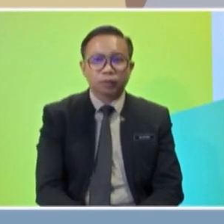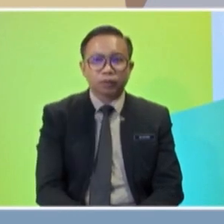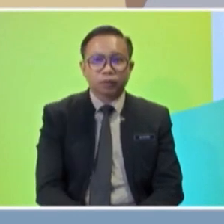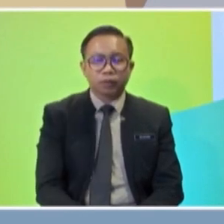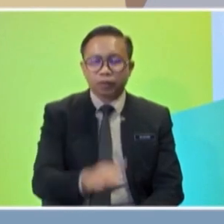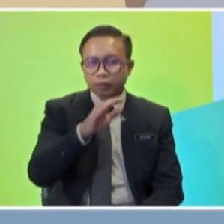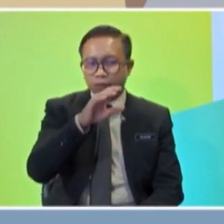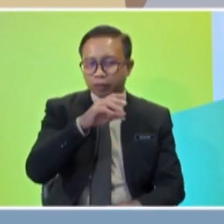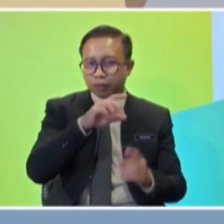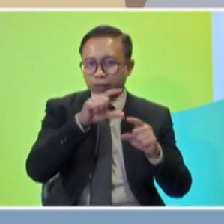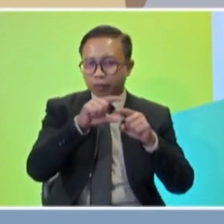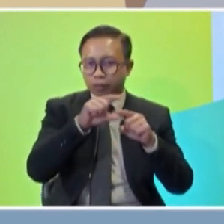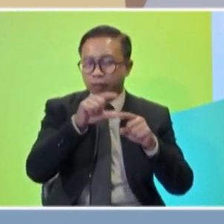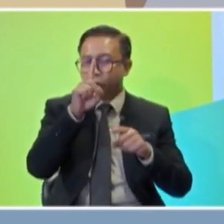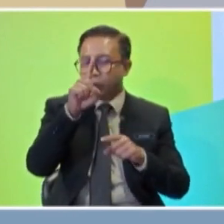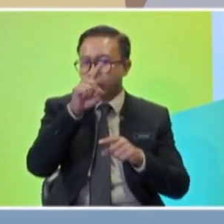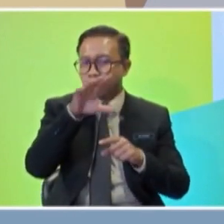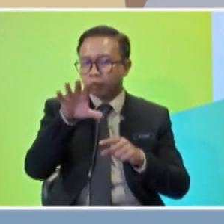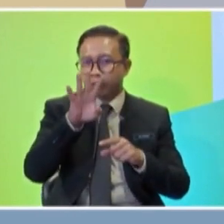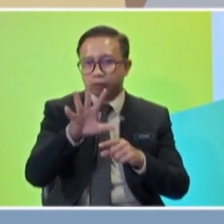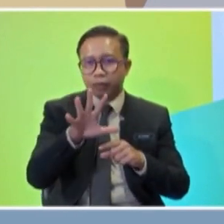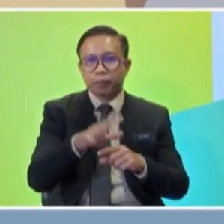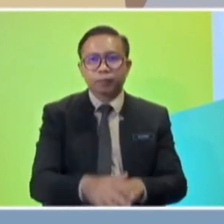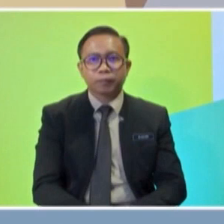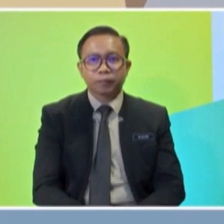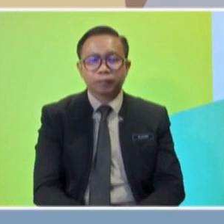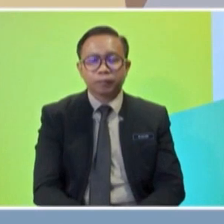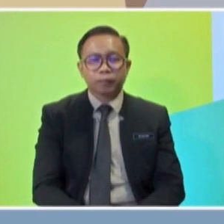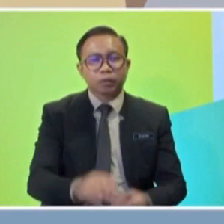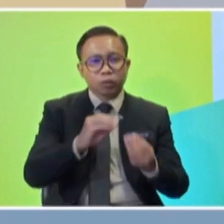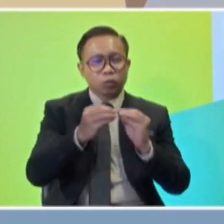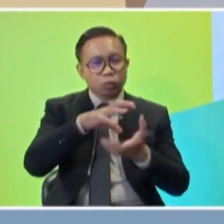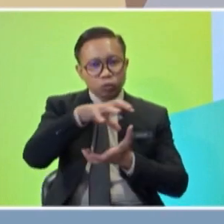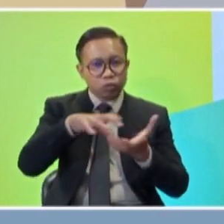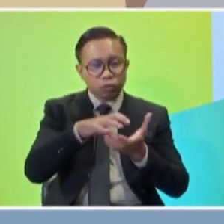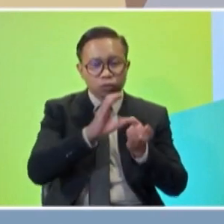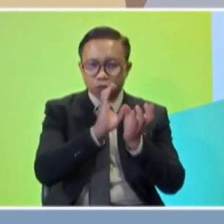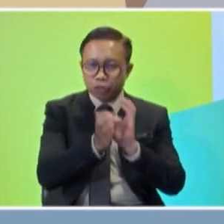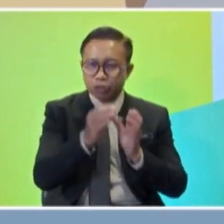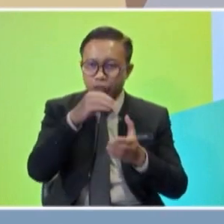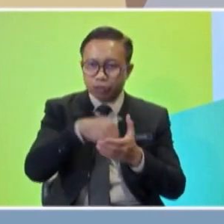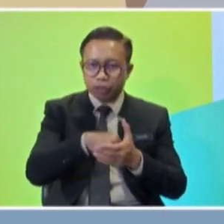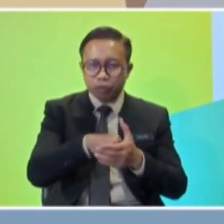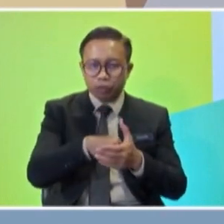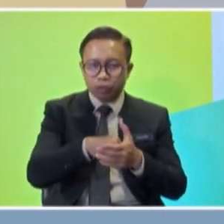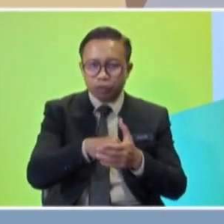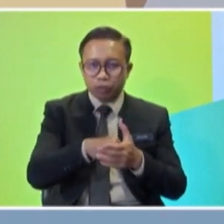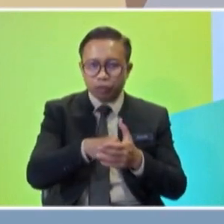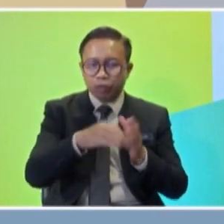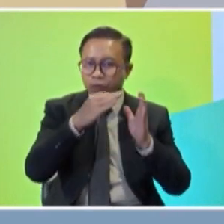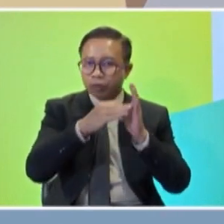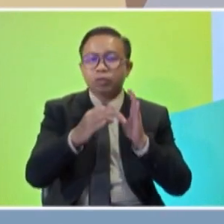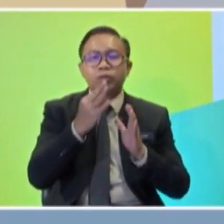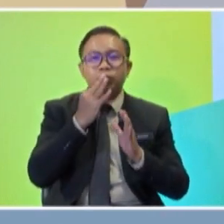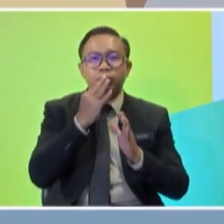5, 7 divide 1 over 5. 5 is a mixed number and you need to change it into an improper will